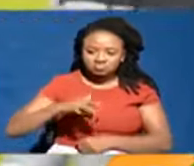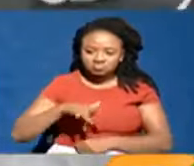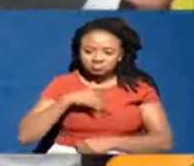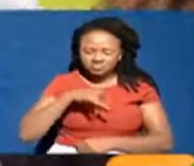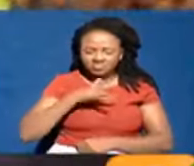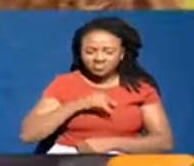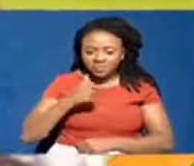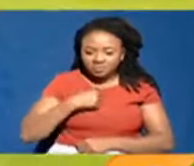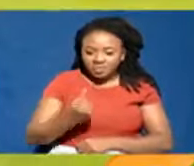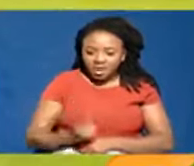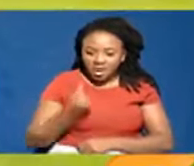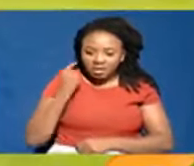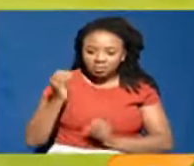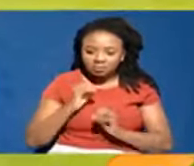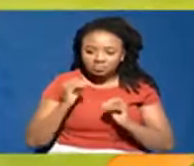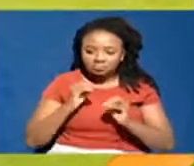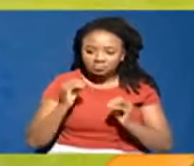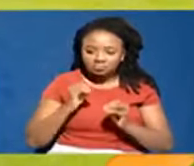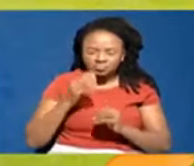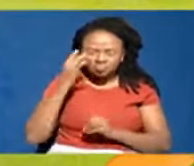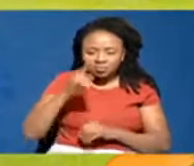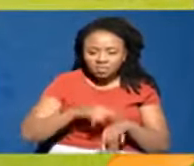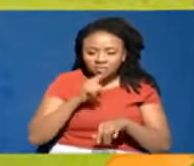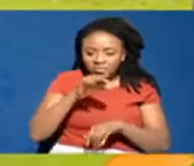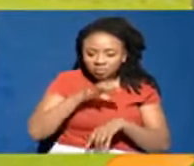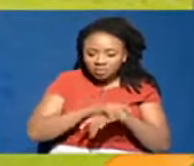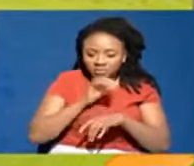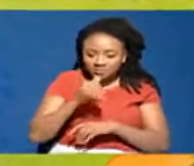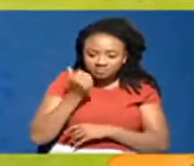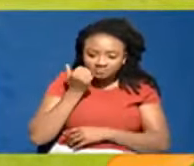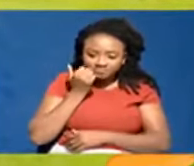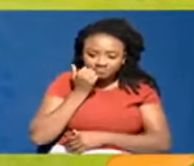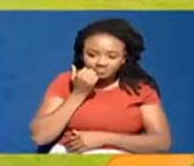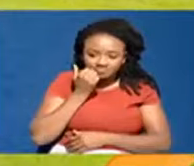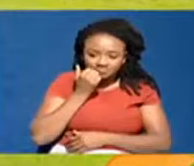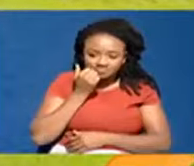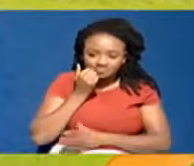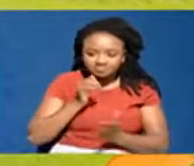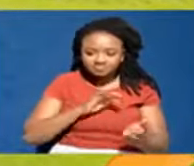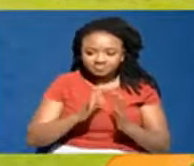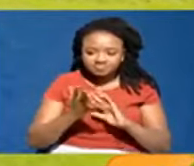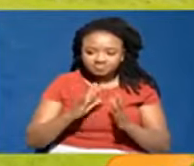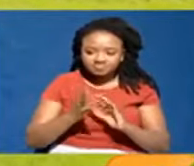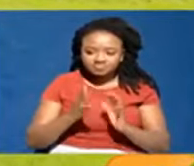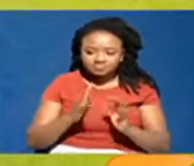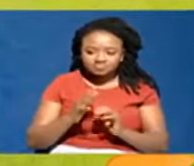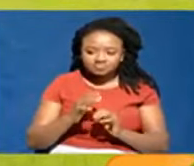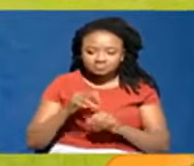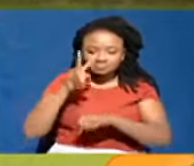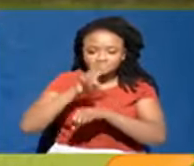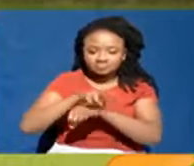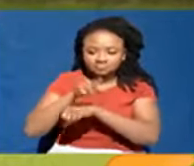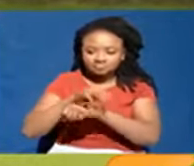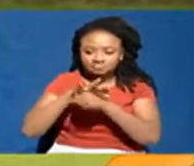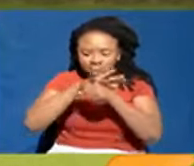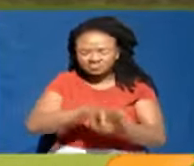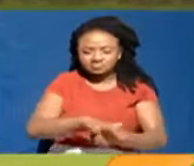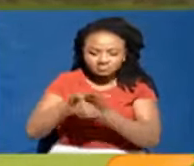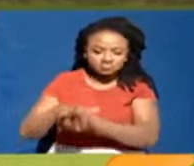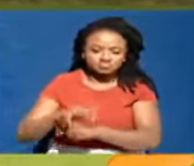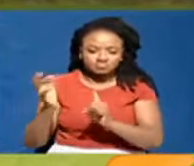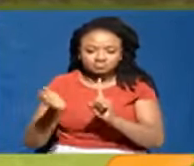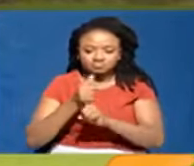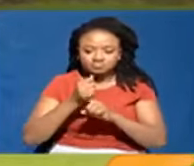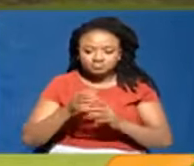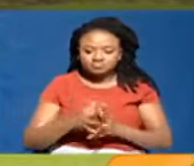You see now, because you see now, when you get that disease, sometimes you can't be stigmatized by eyes. During